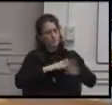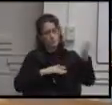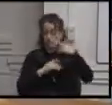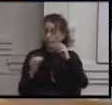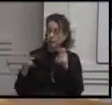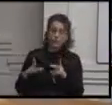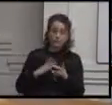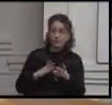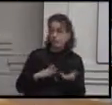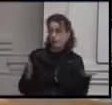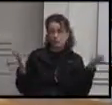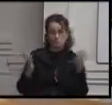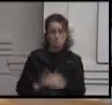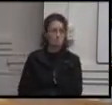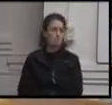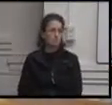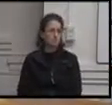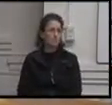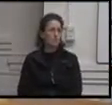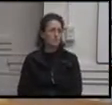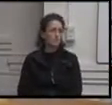is your recommendation? Yeah.